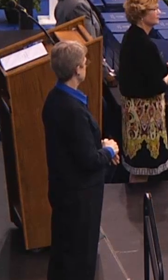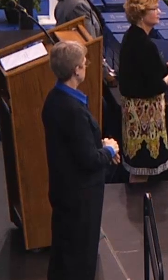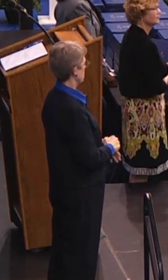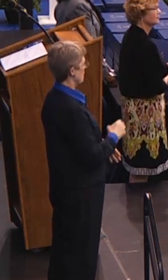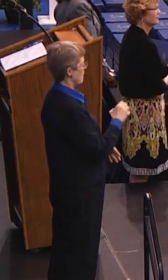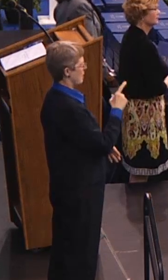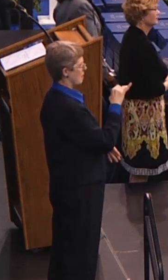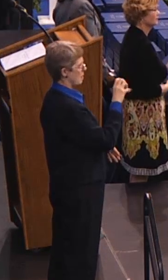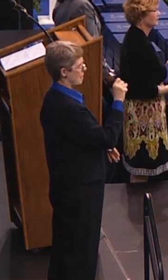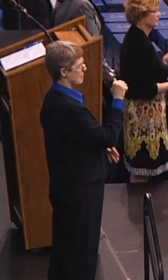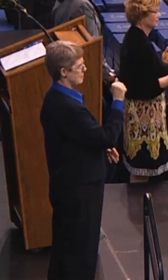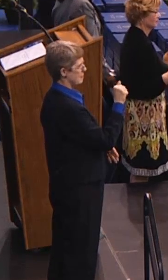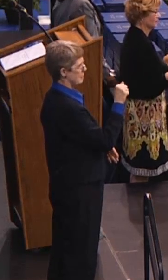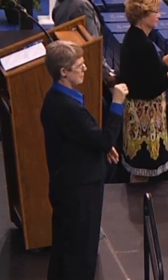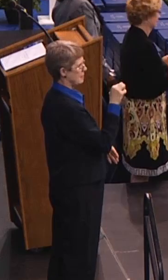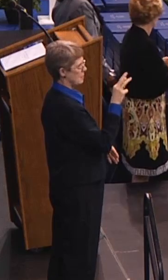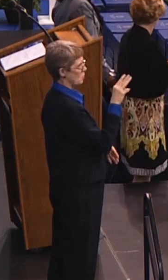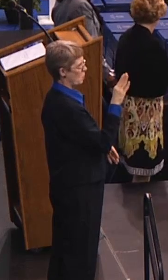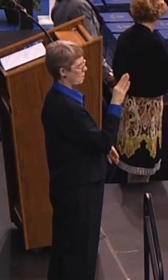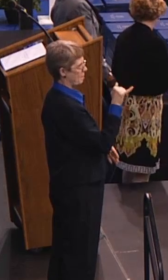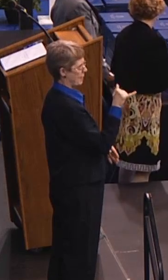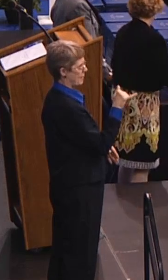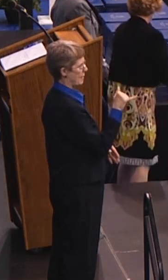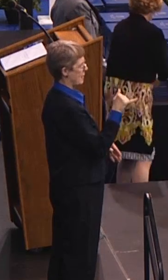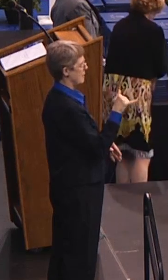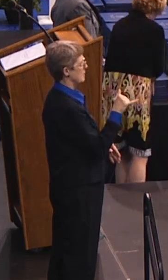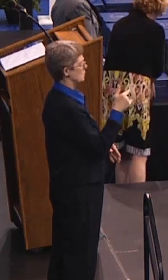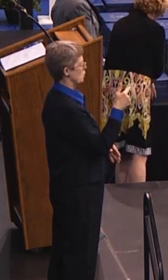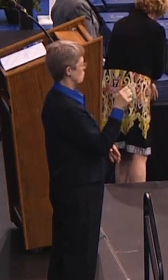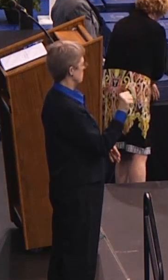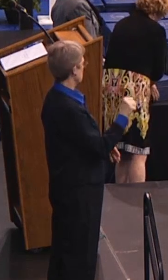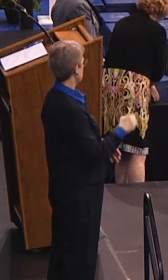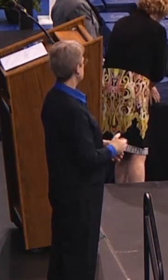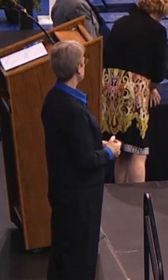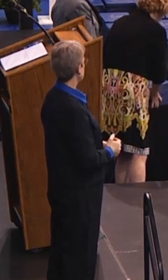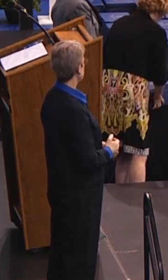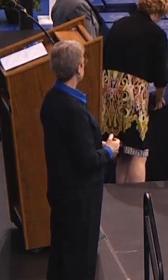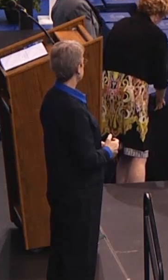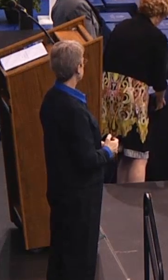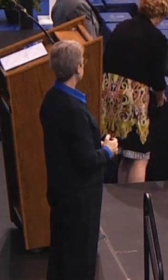Alyssa Allen Newby, General Studies.